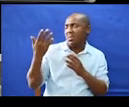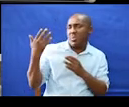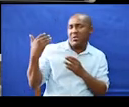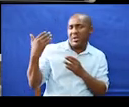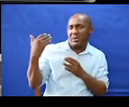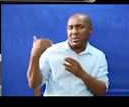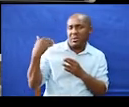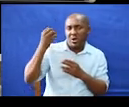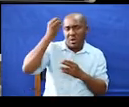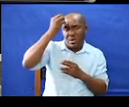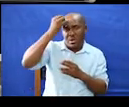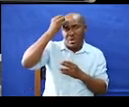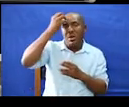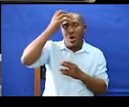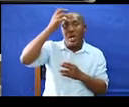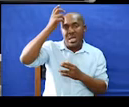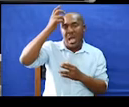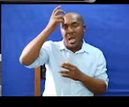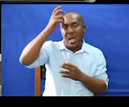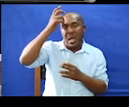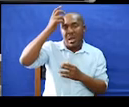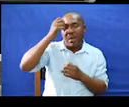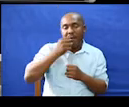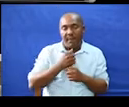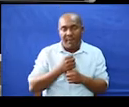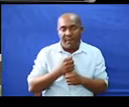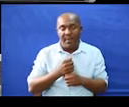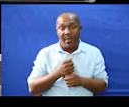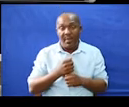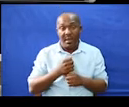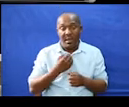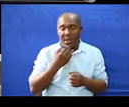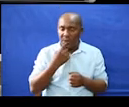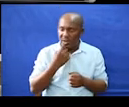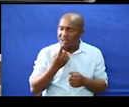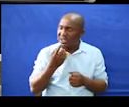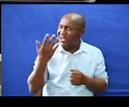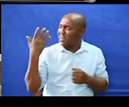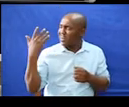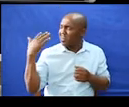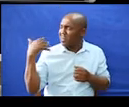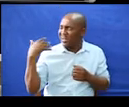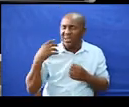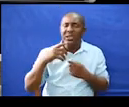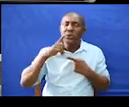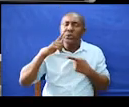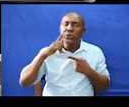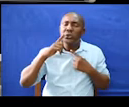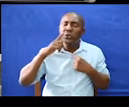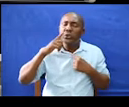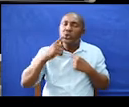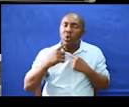that it was previously short-necked giraffe all over the